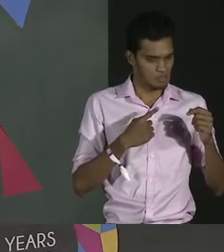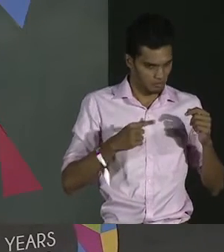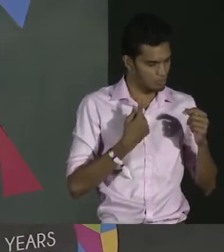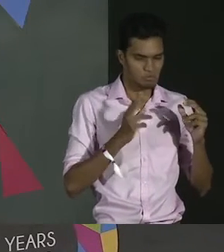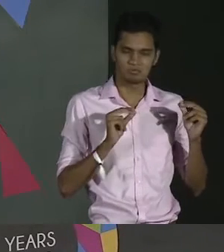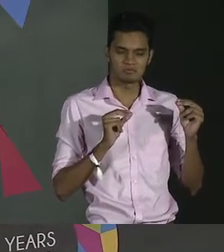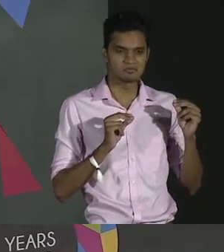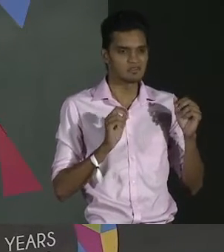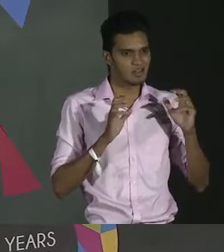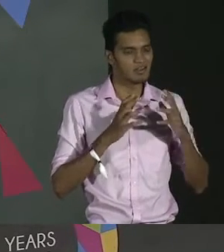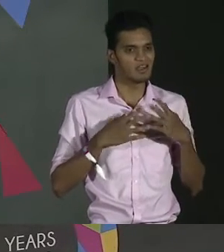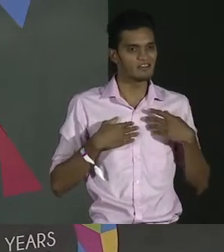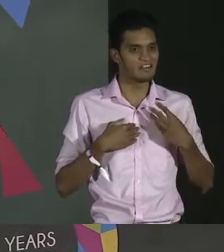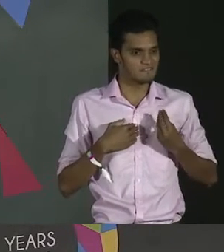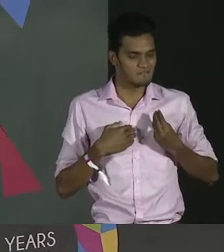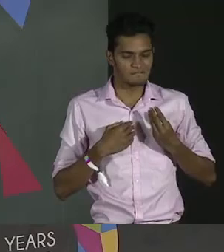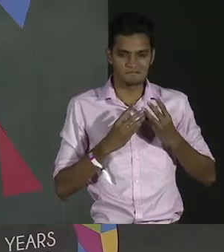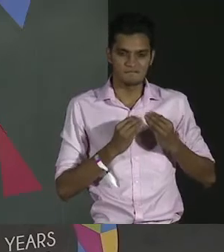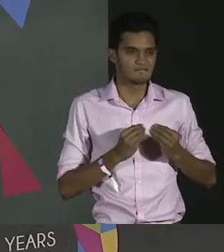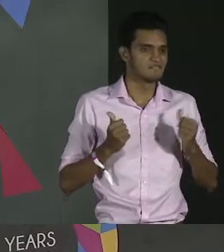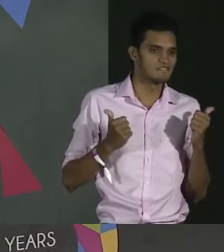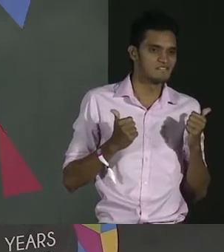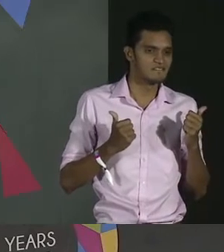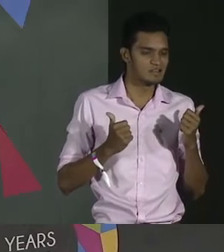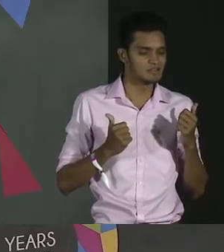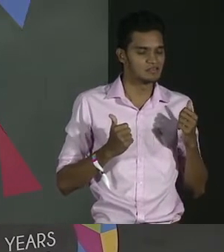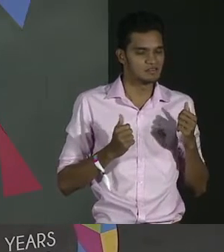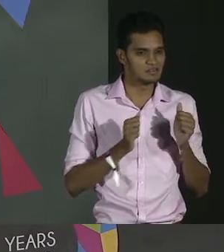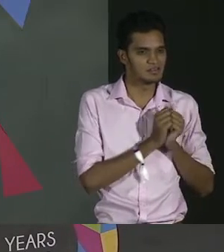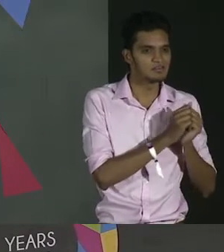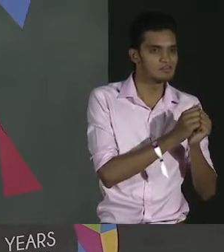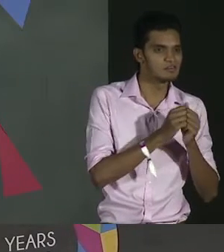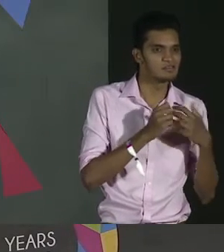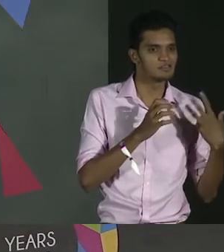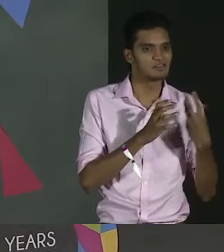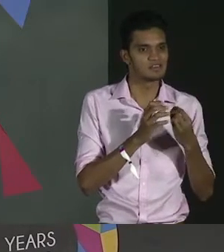my fear disappeared. And from the courage emerged clarity.